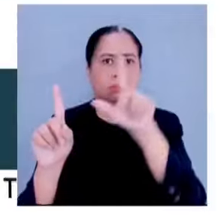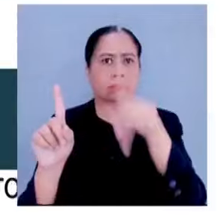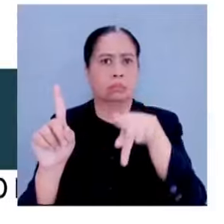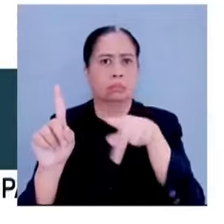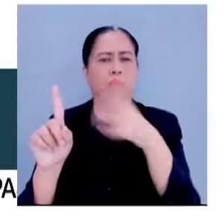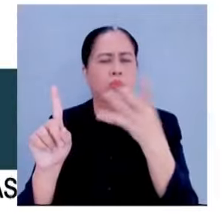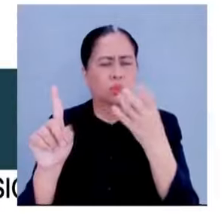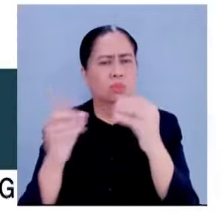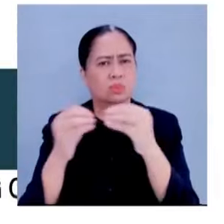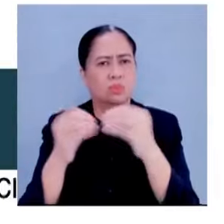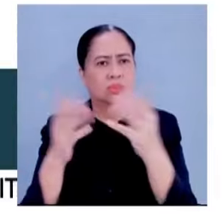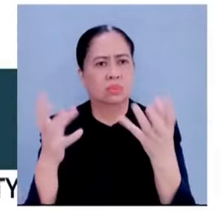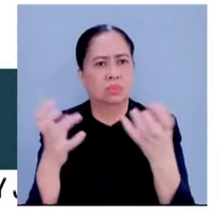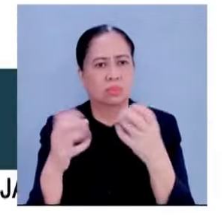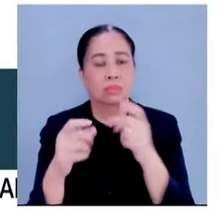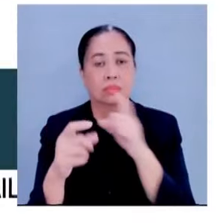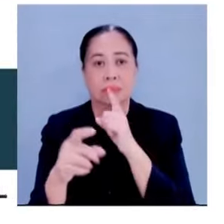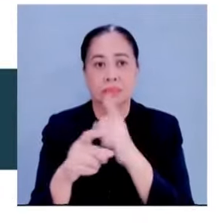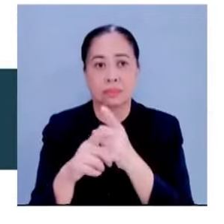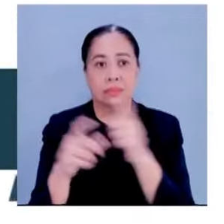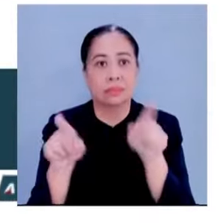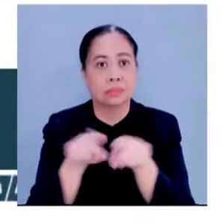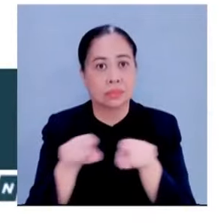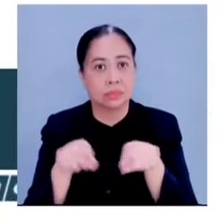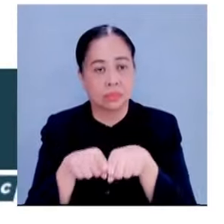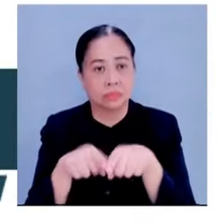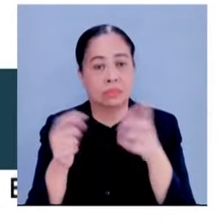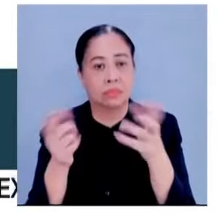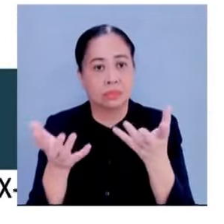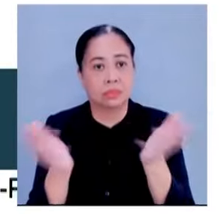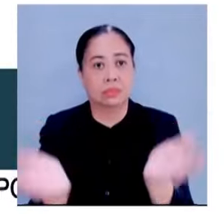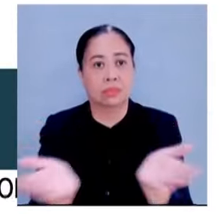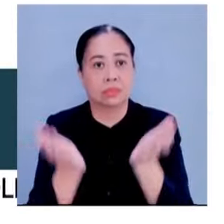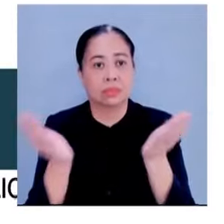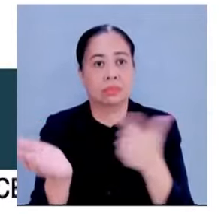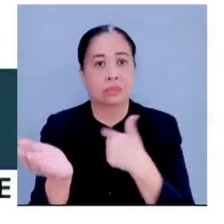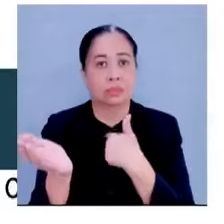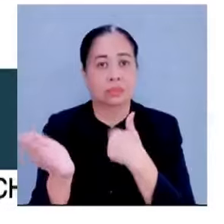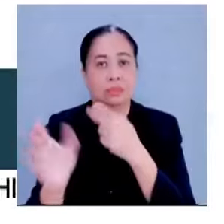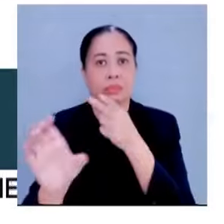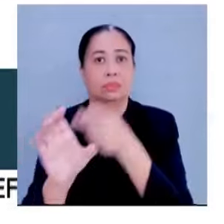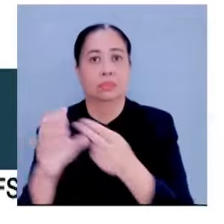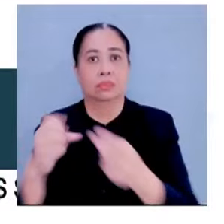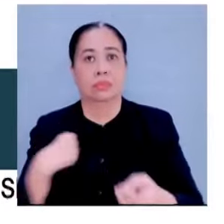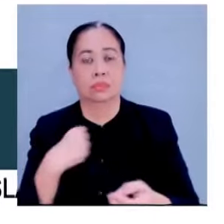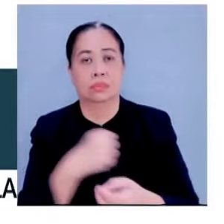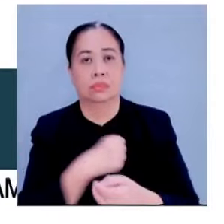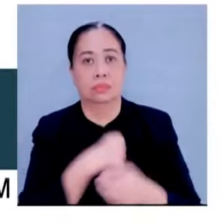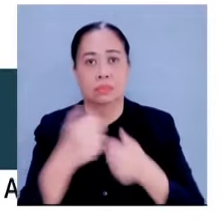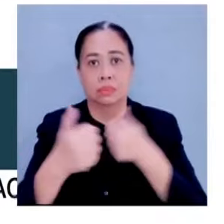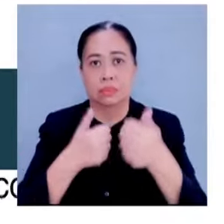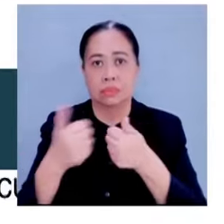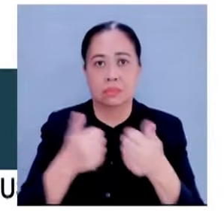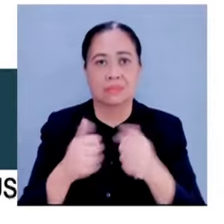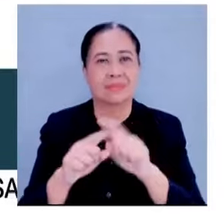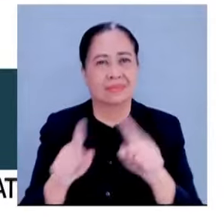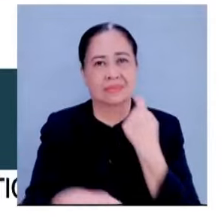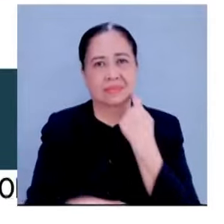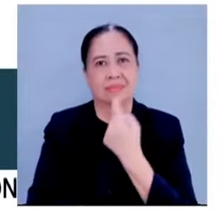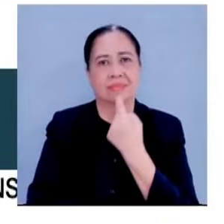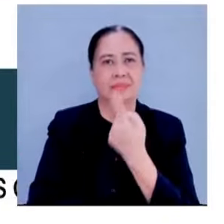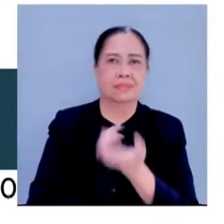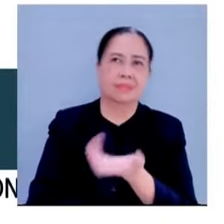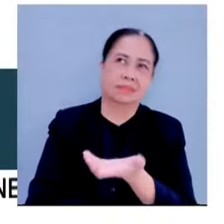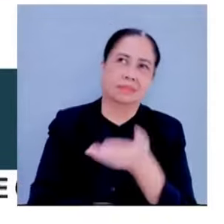wanted more. And in fact, they also were urging me to join the senatorial race. But as I said,